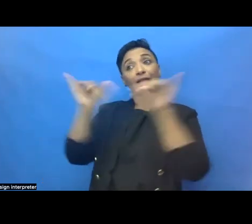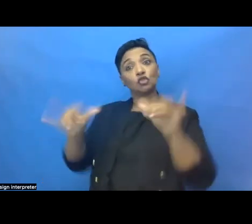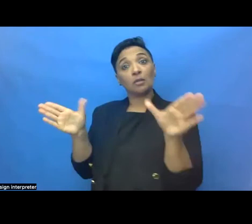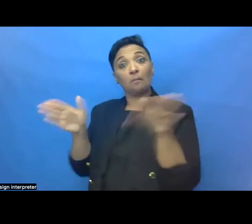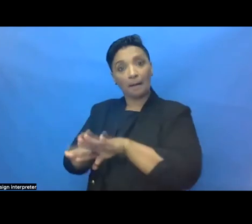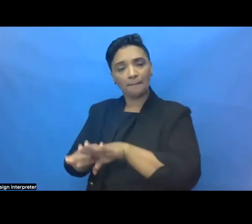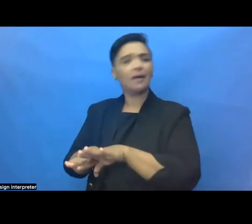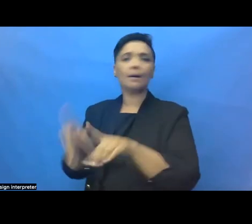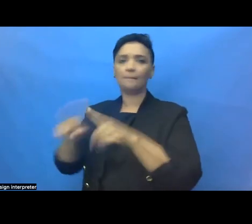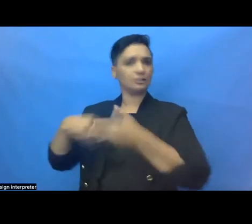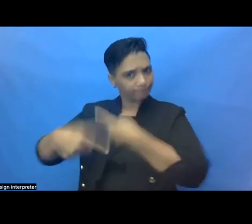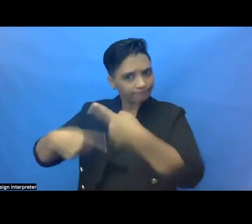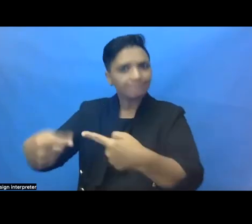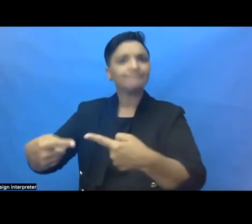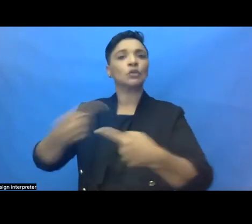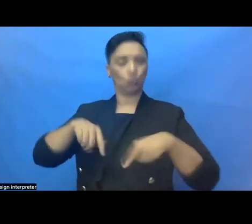From